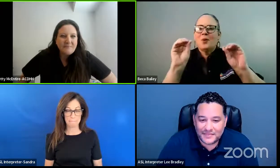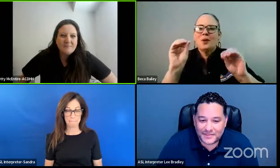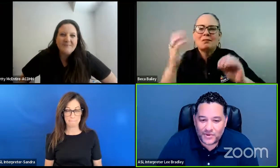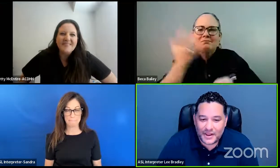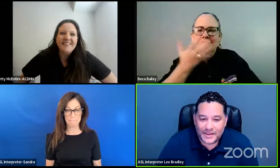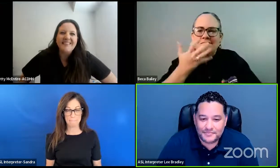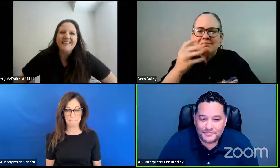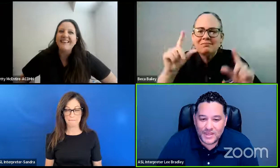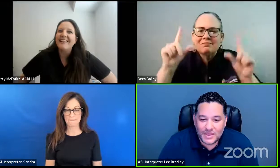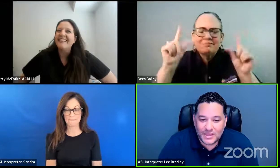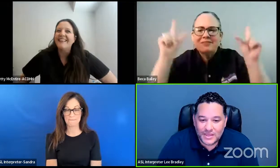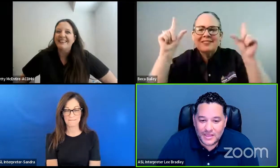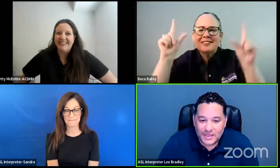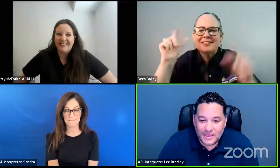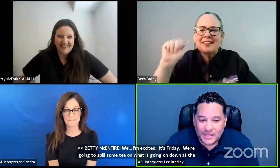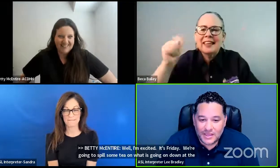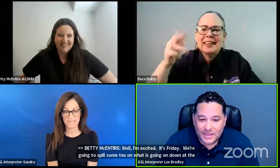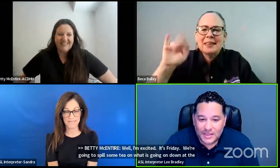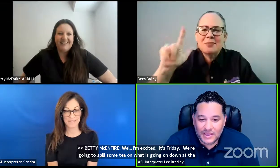That's right.